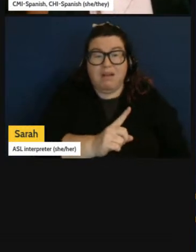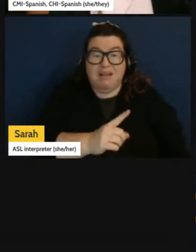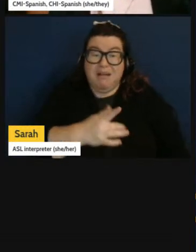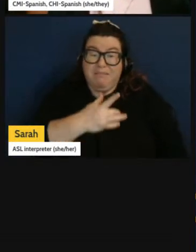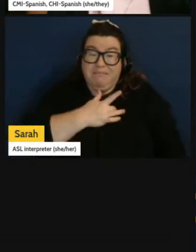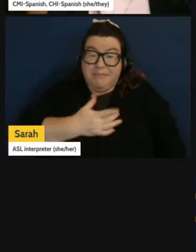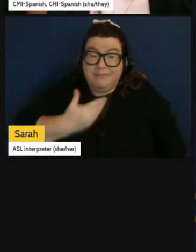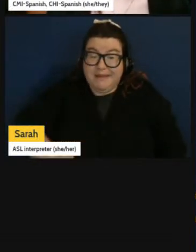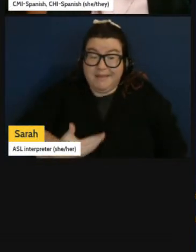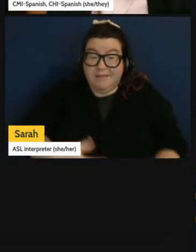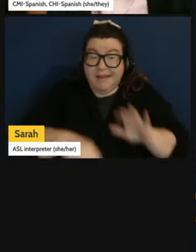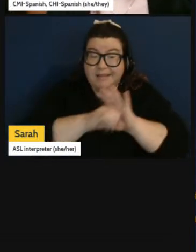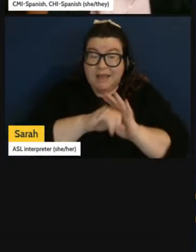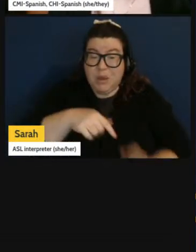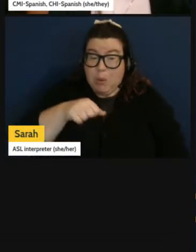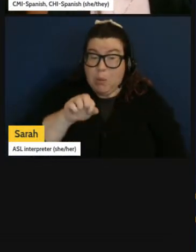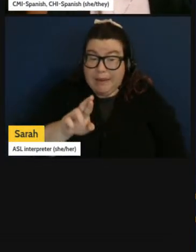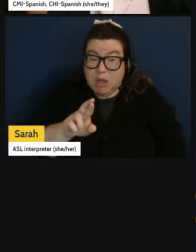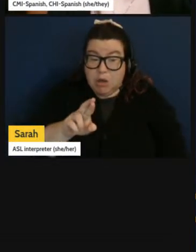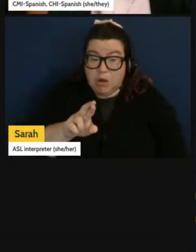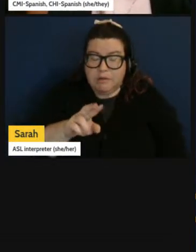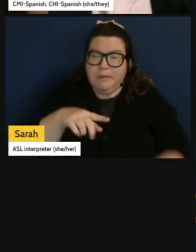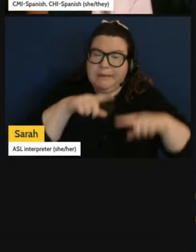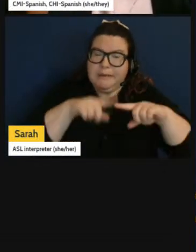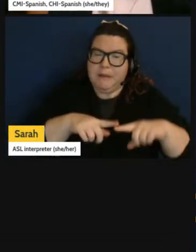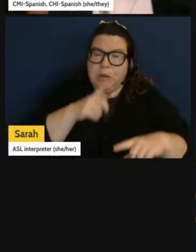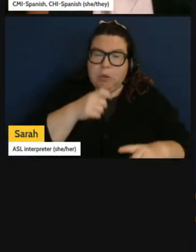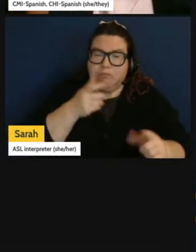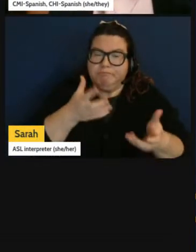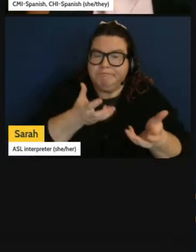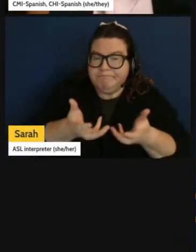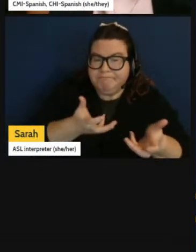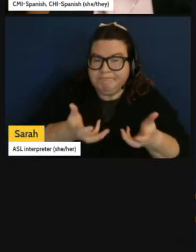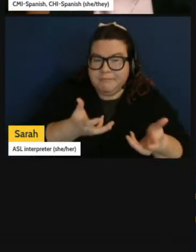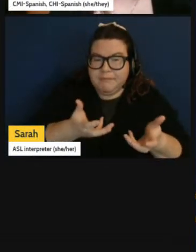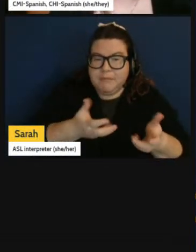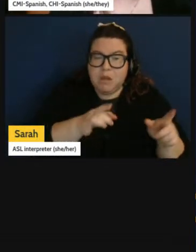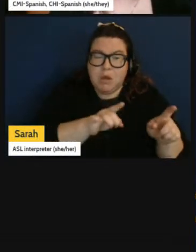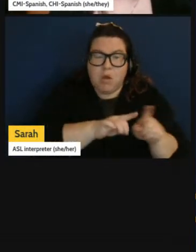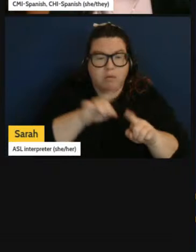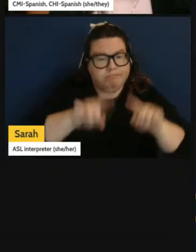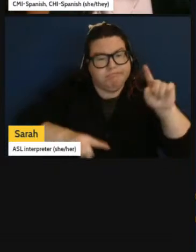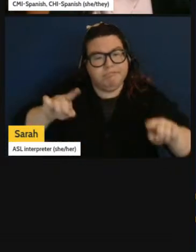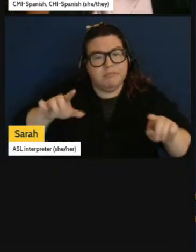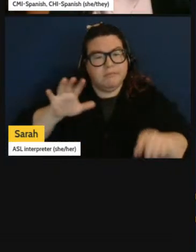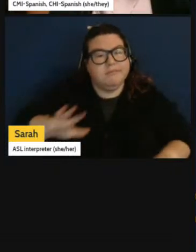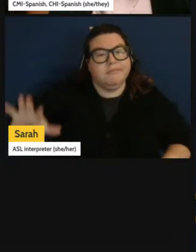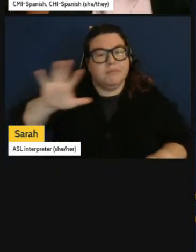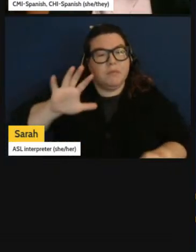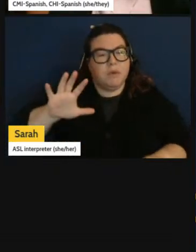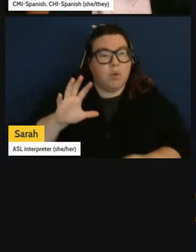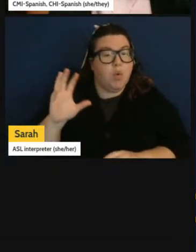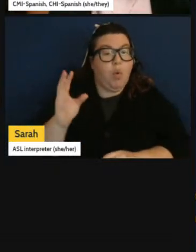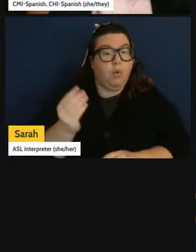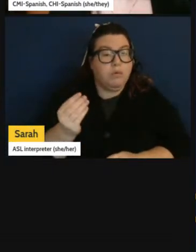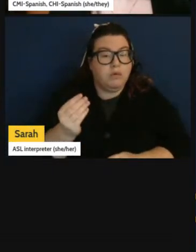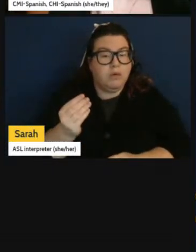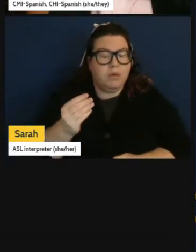as queer, so it depends, again, on who you talk to. And this also varies across cultures. We have